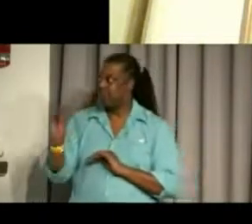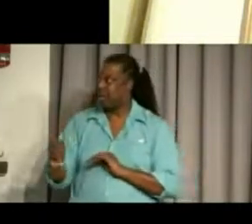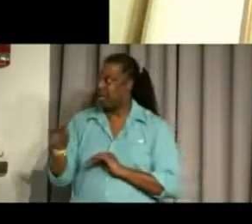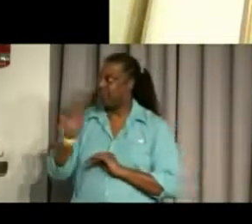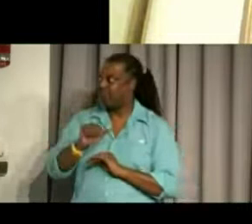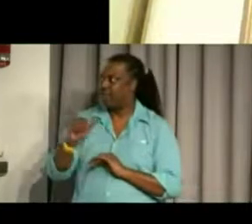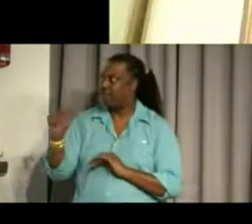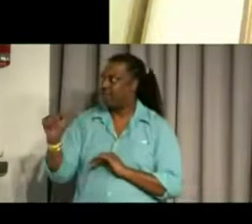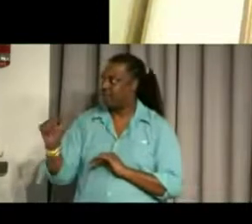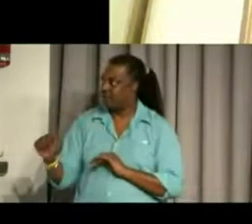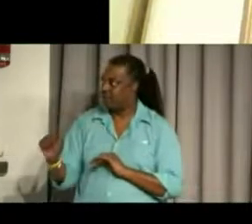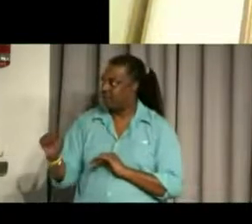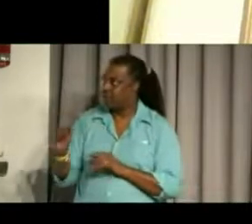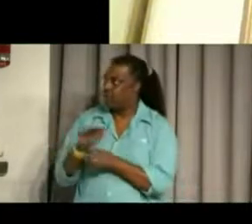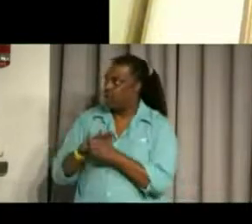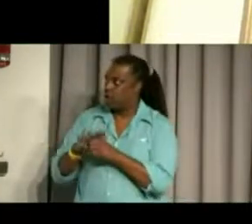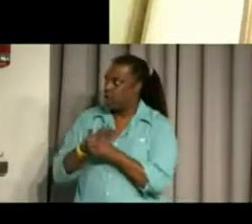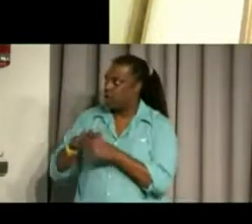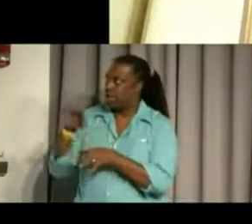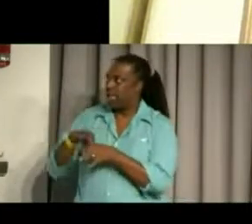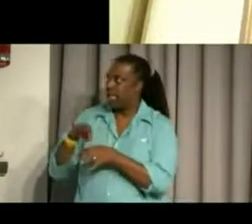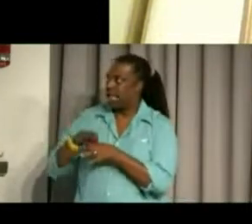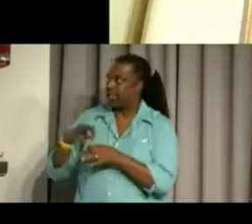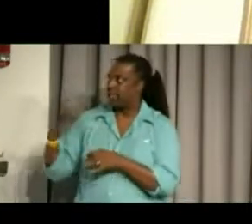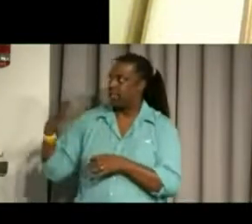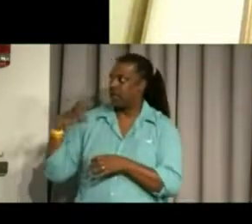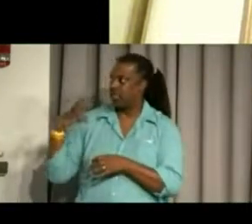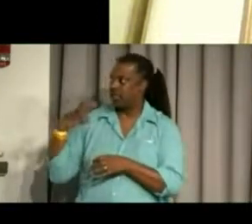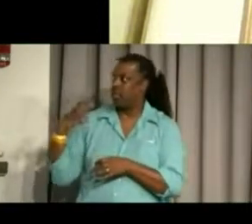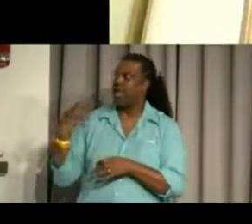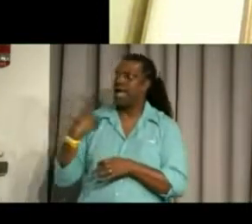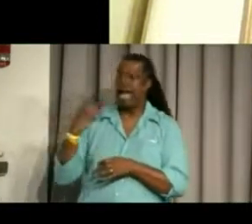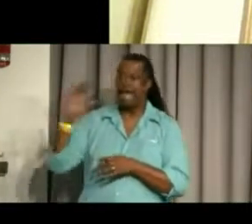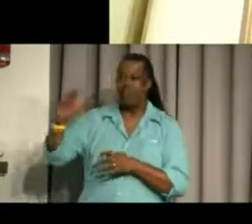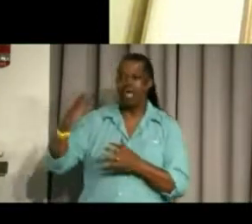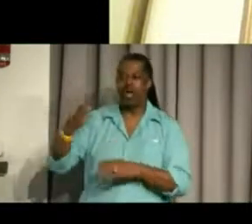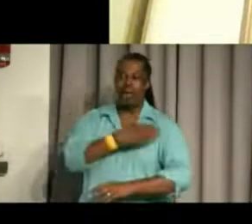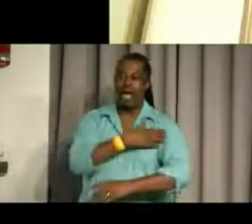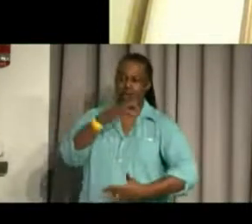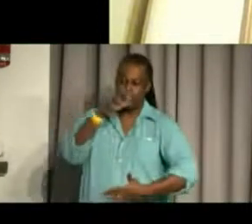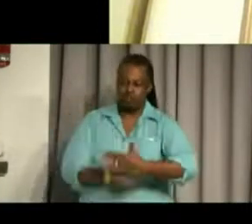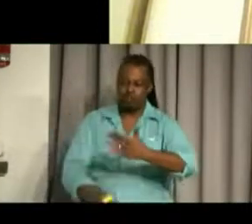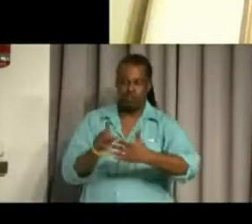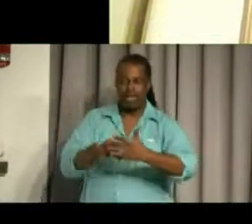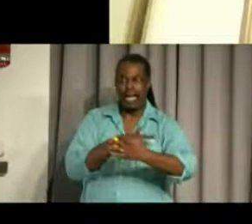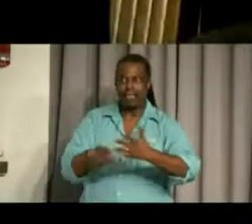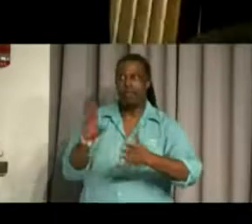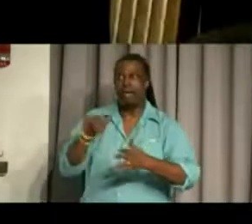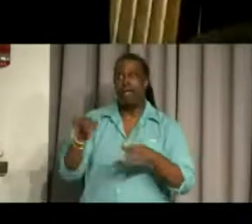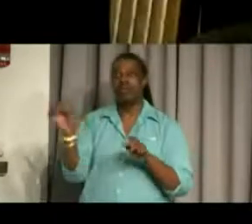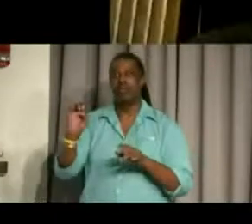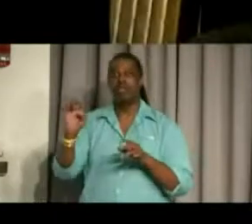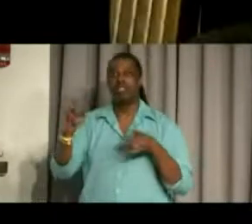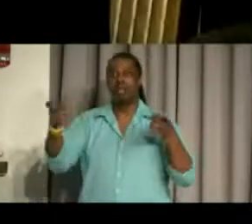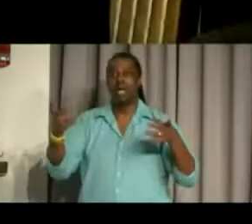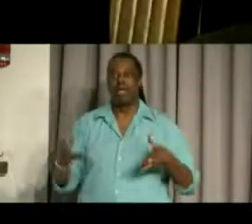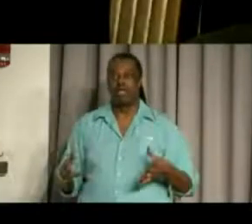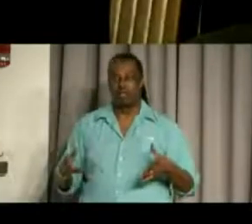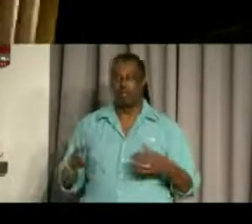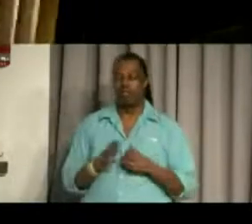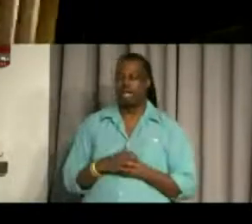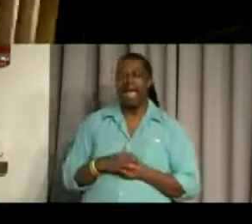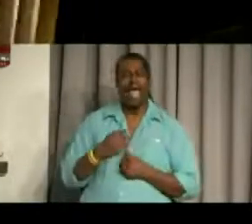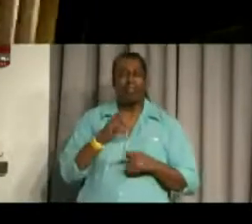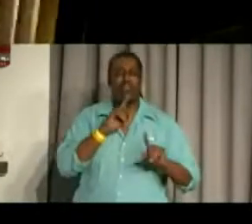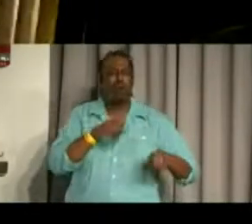African-American local elected officials had their powers usurped by an emergency manager. And the purported reason for